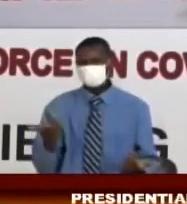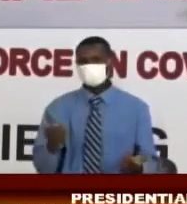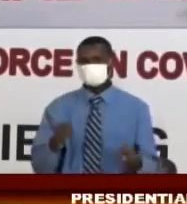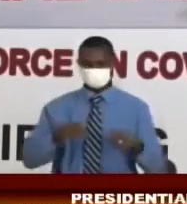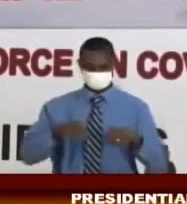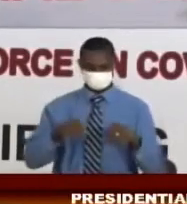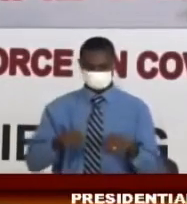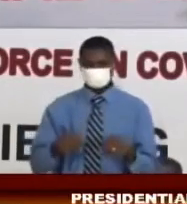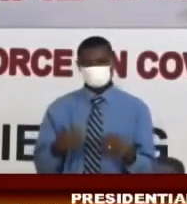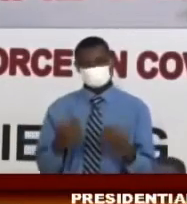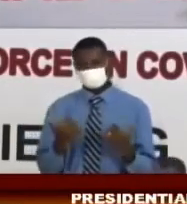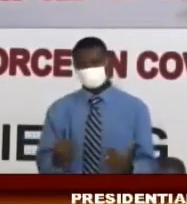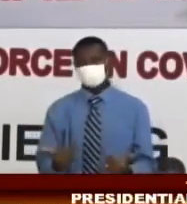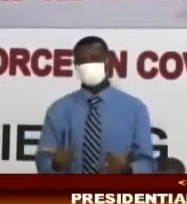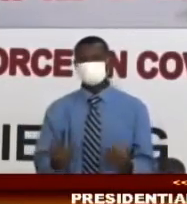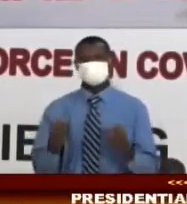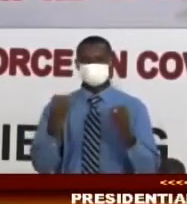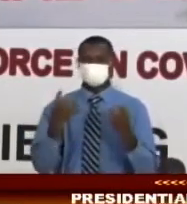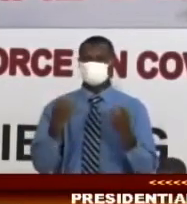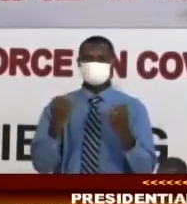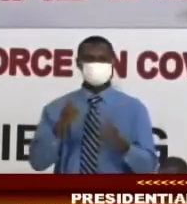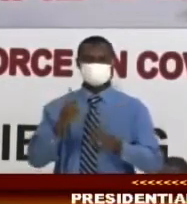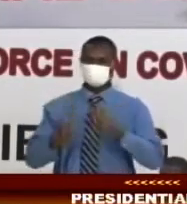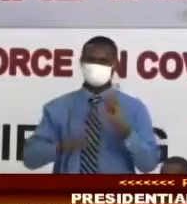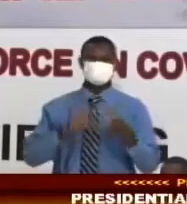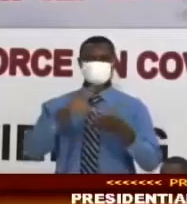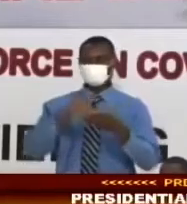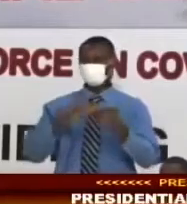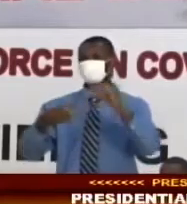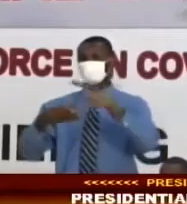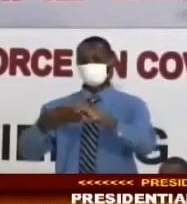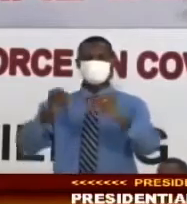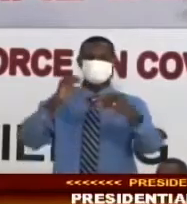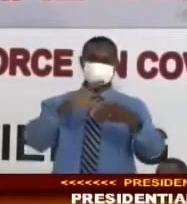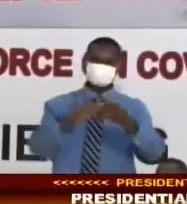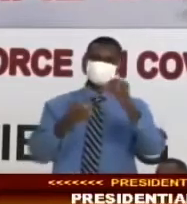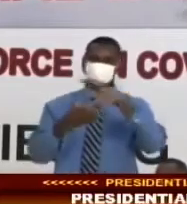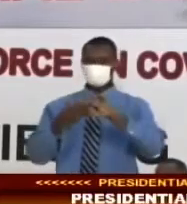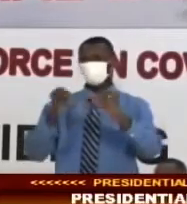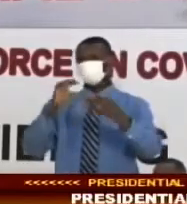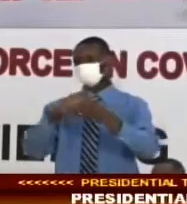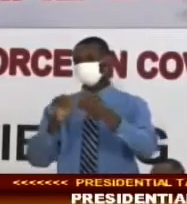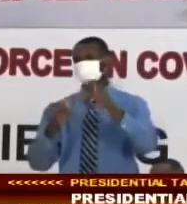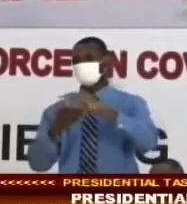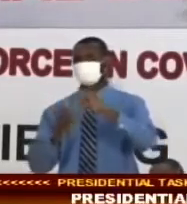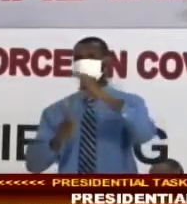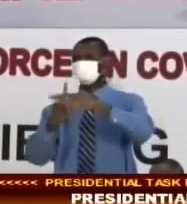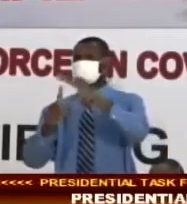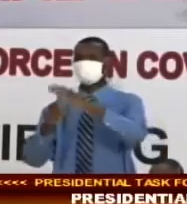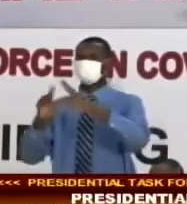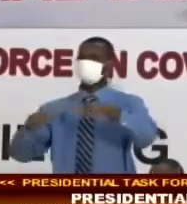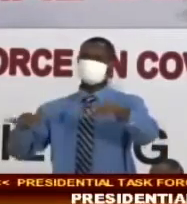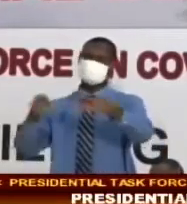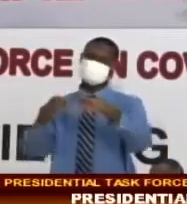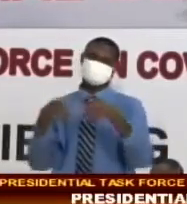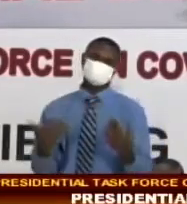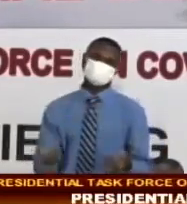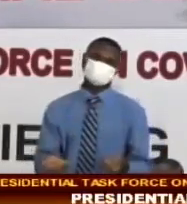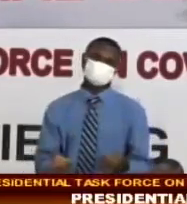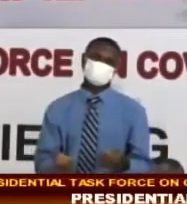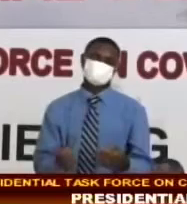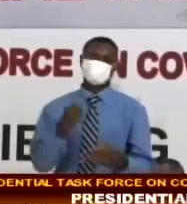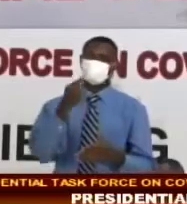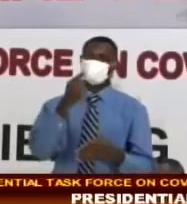age all kinds of facts and figures and fiction are floating around. But what